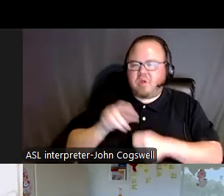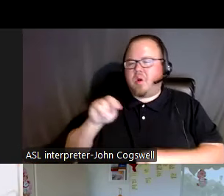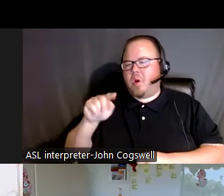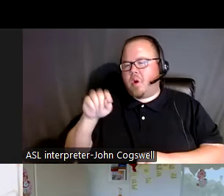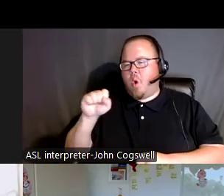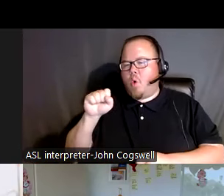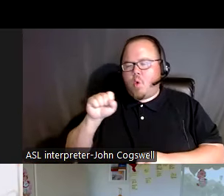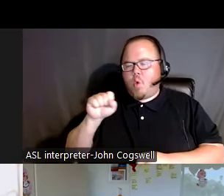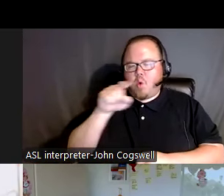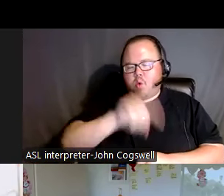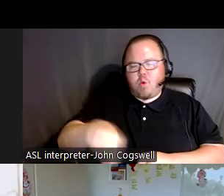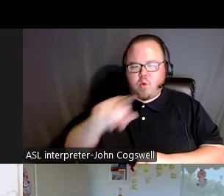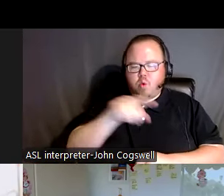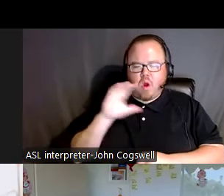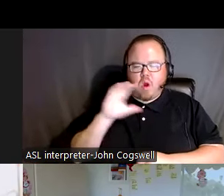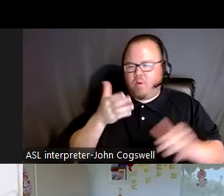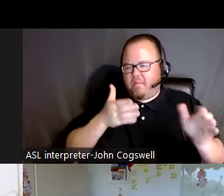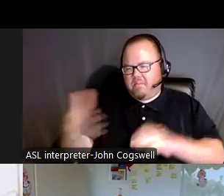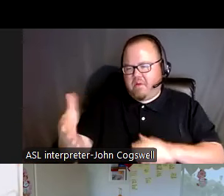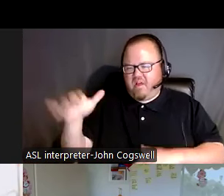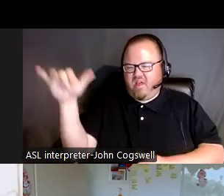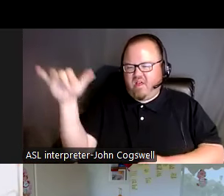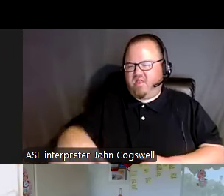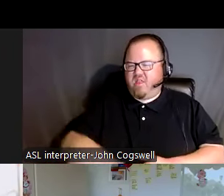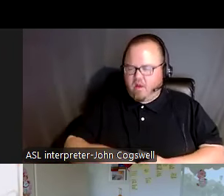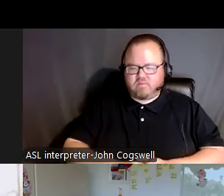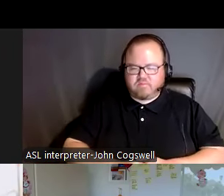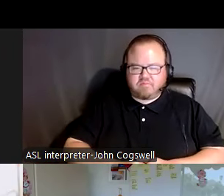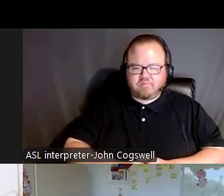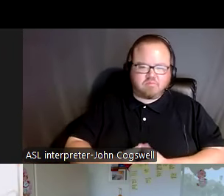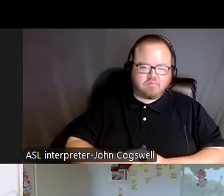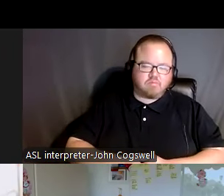plan. So just have it here